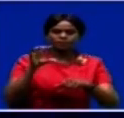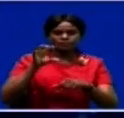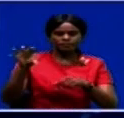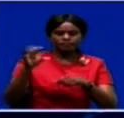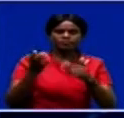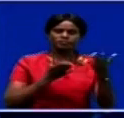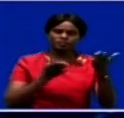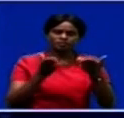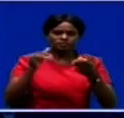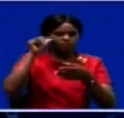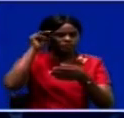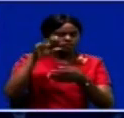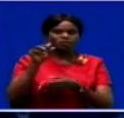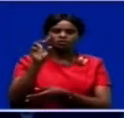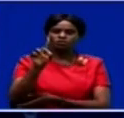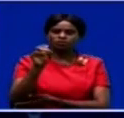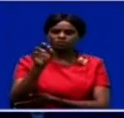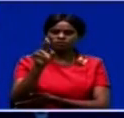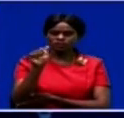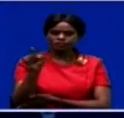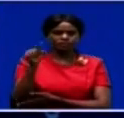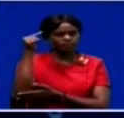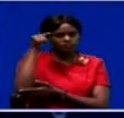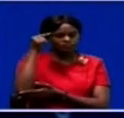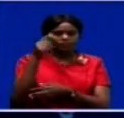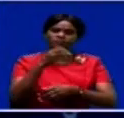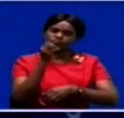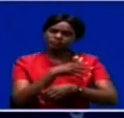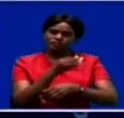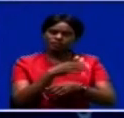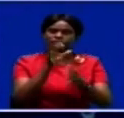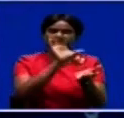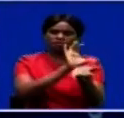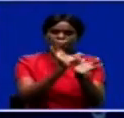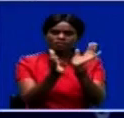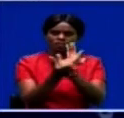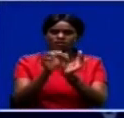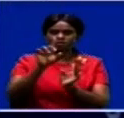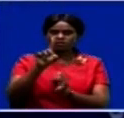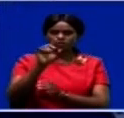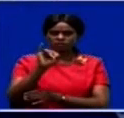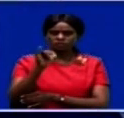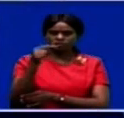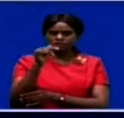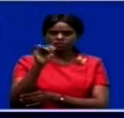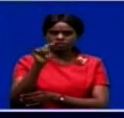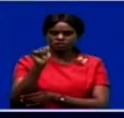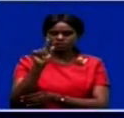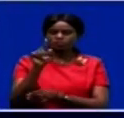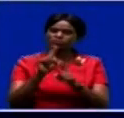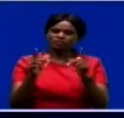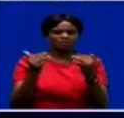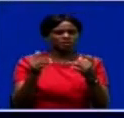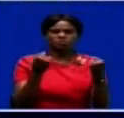and Broadcasting Services Minister Dora Silia says government has invested in digital technology across the country, which is unfortunately